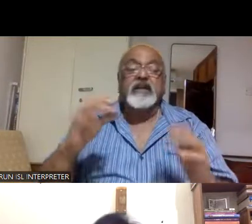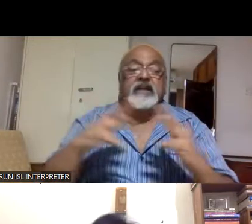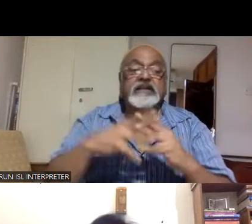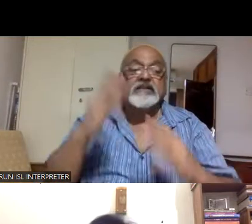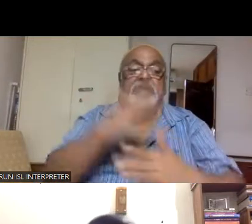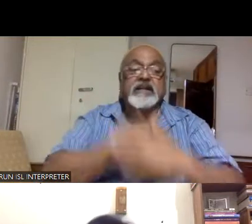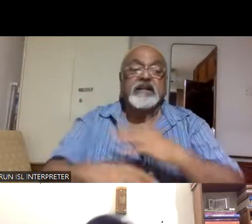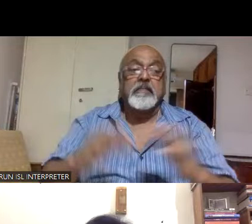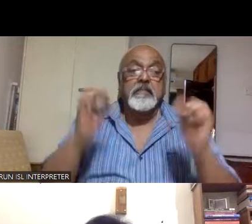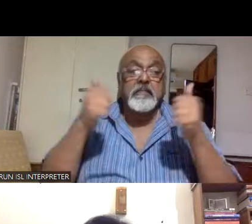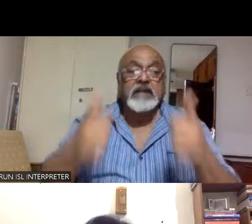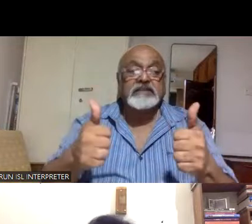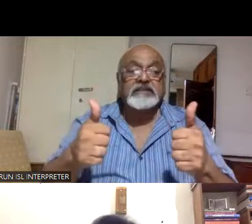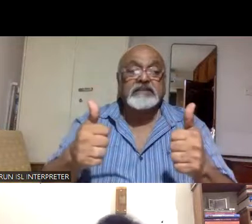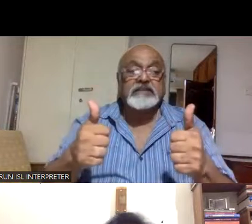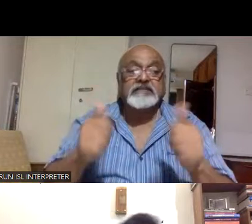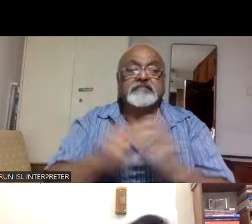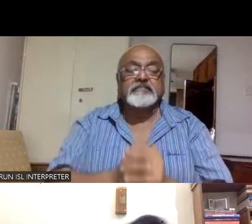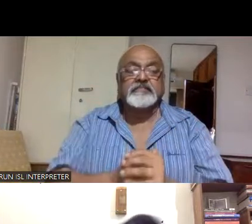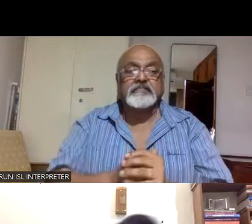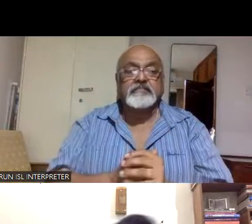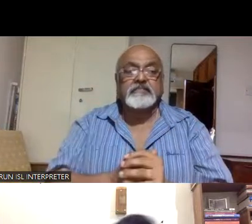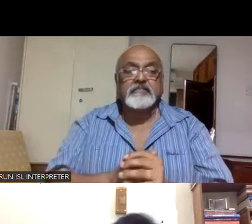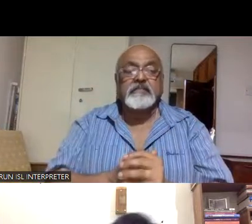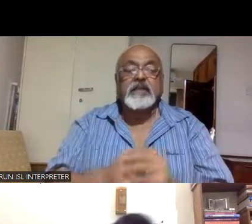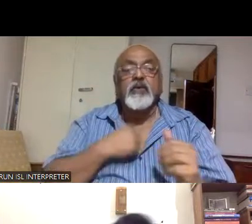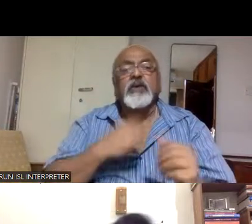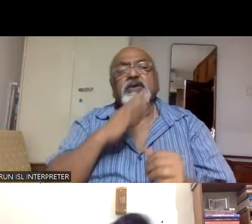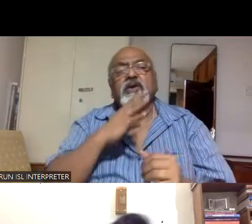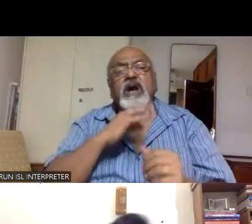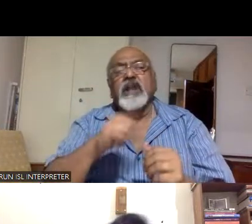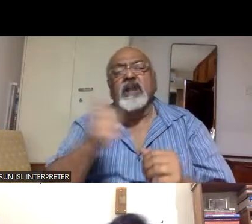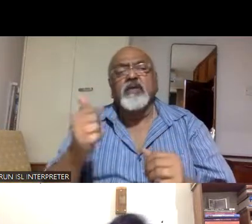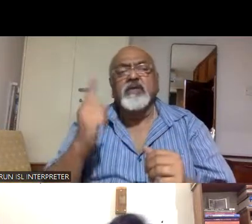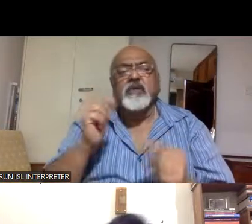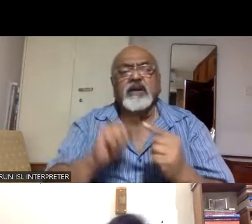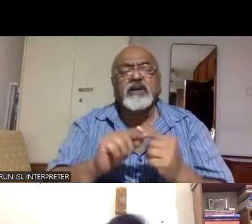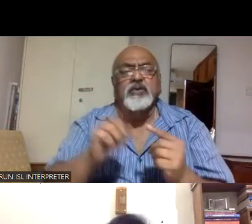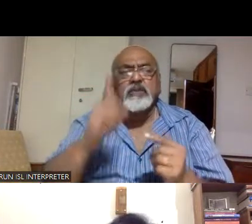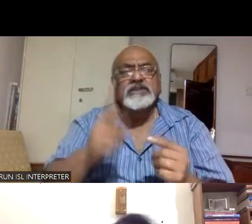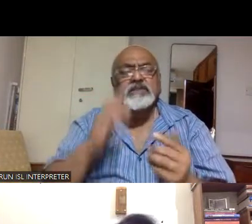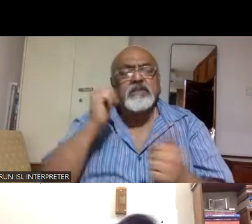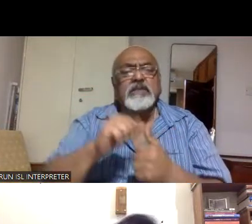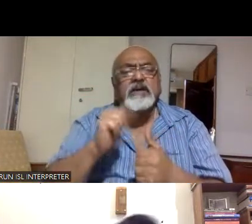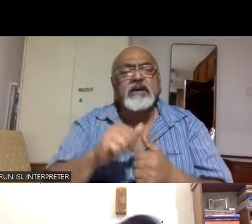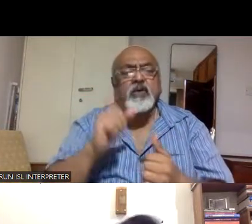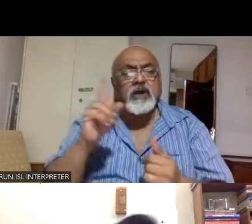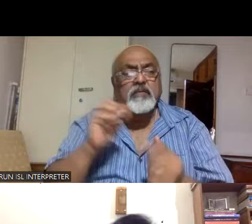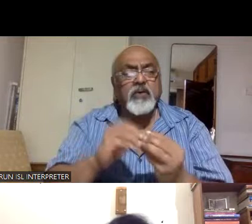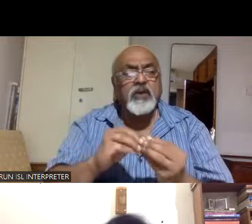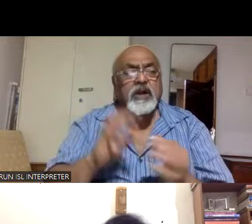And then I would like to speak about another thing that we must remember. And this is another attribute